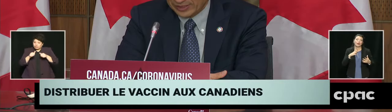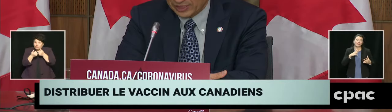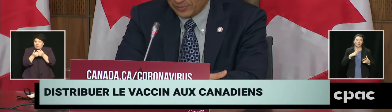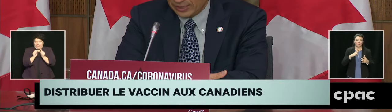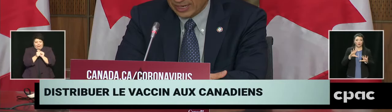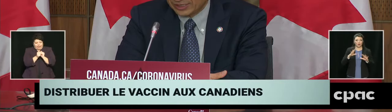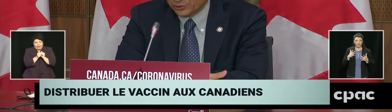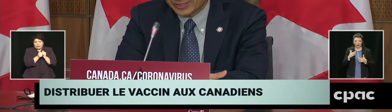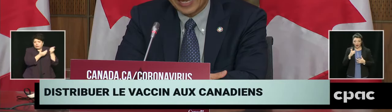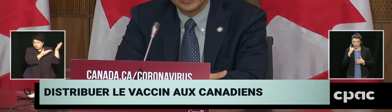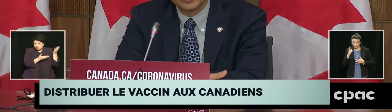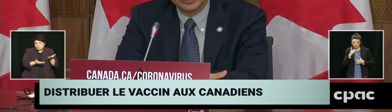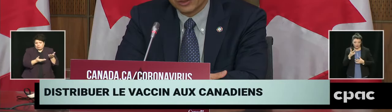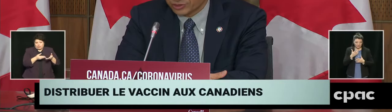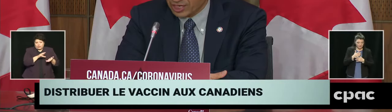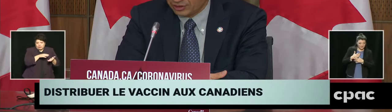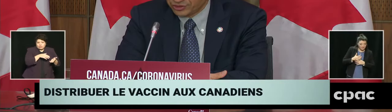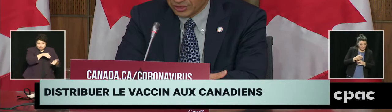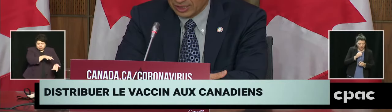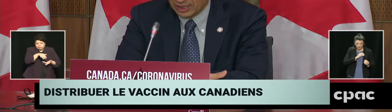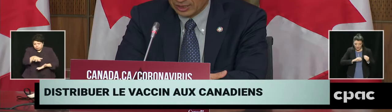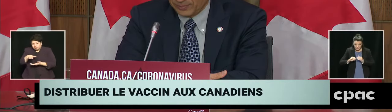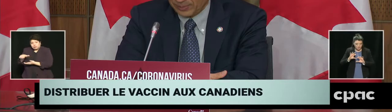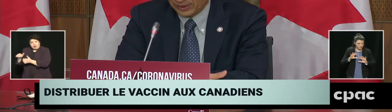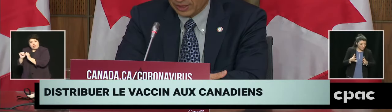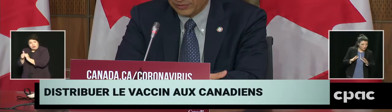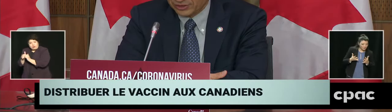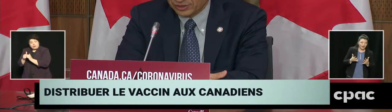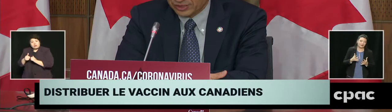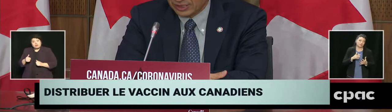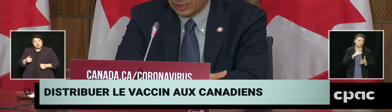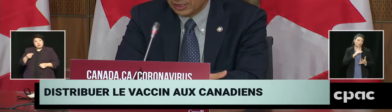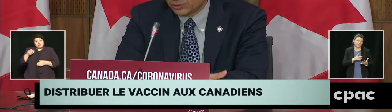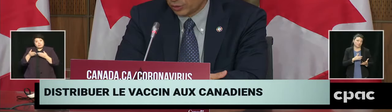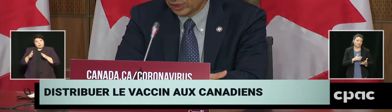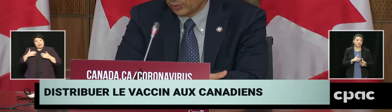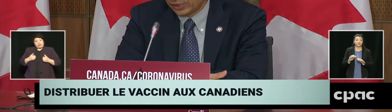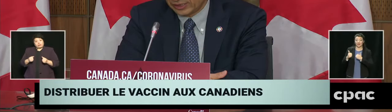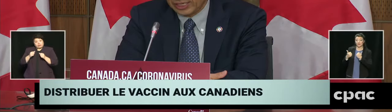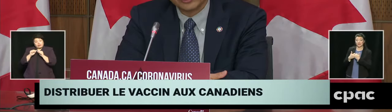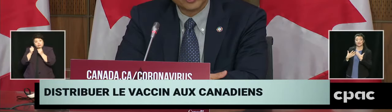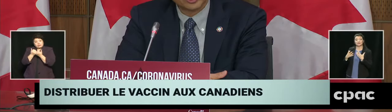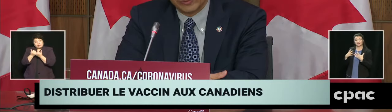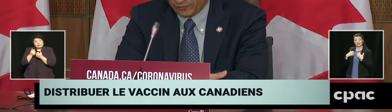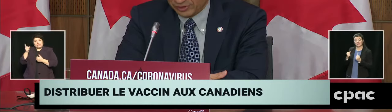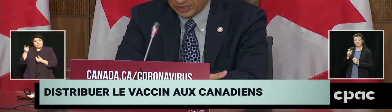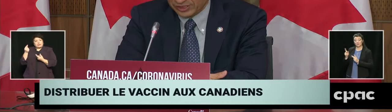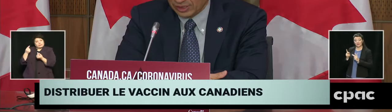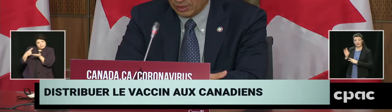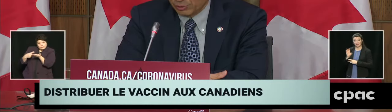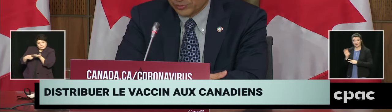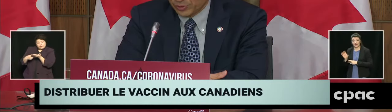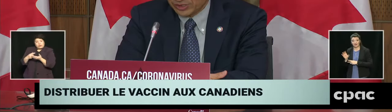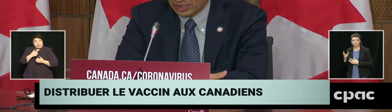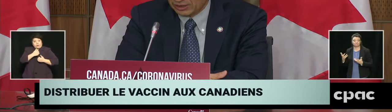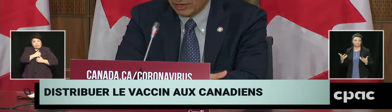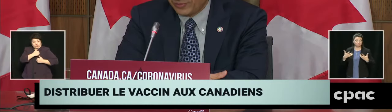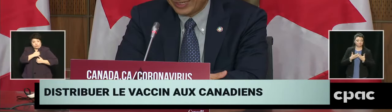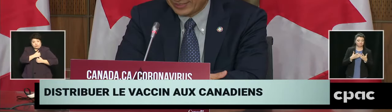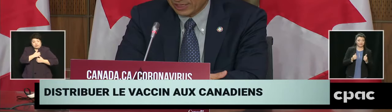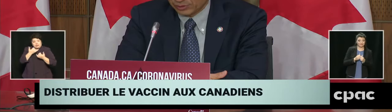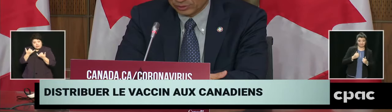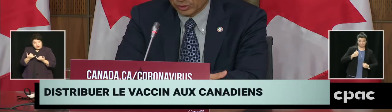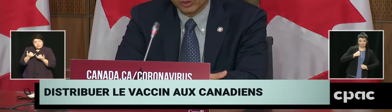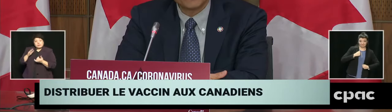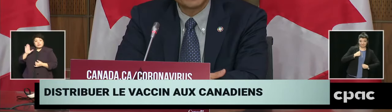help anticipate and address any potential challenges, the Public Health Agency is working with the Canadian Armed Forces, whose personnel have